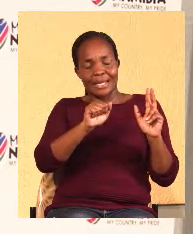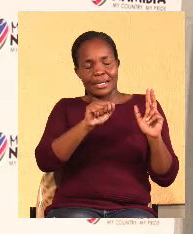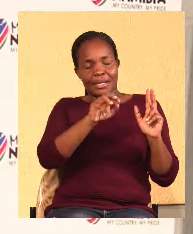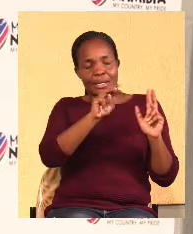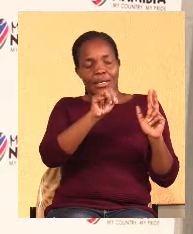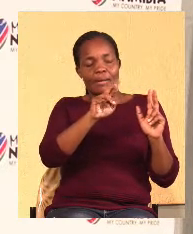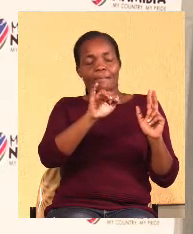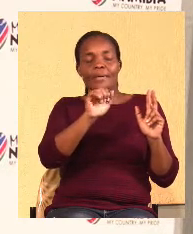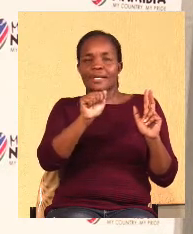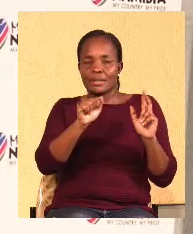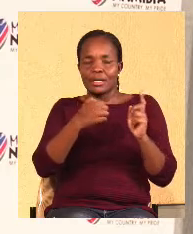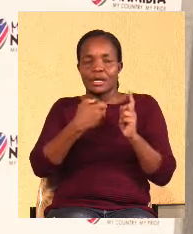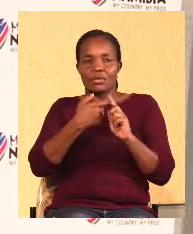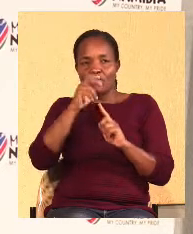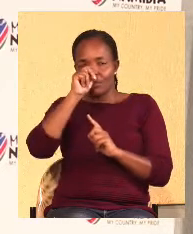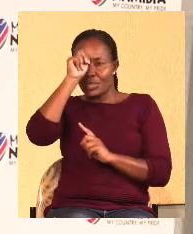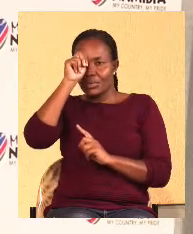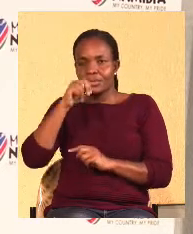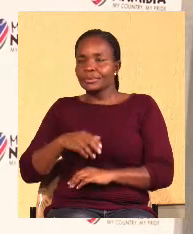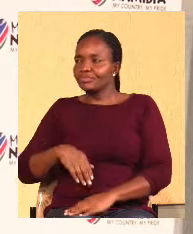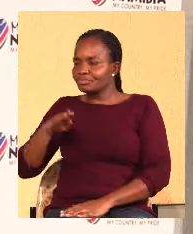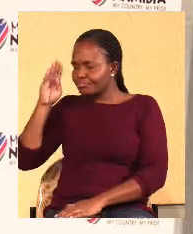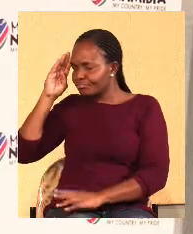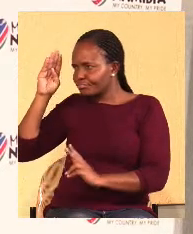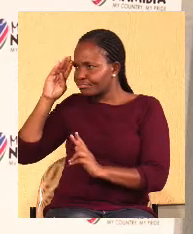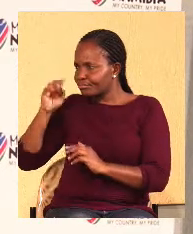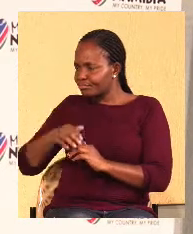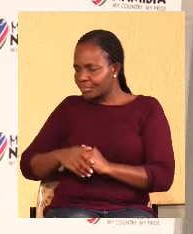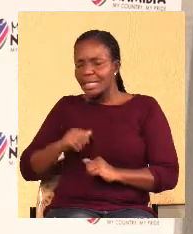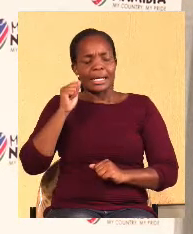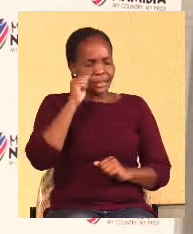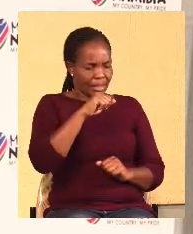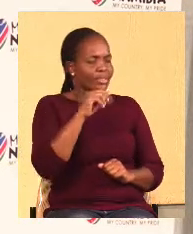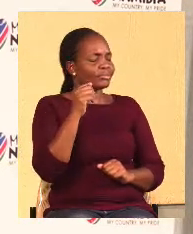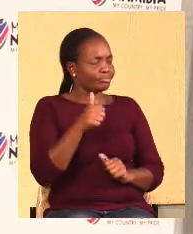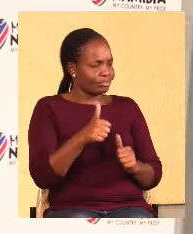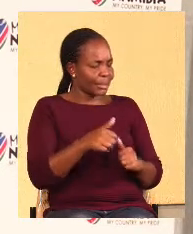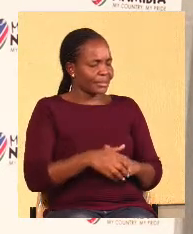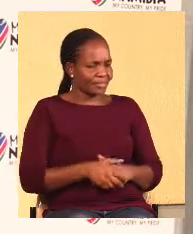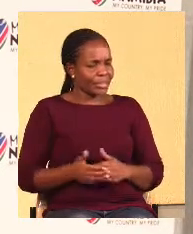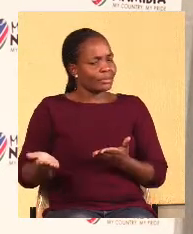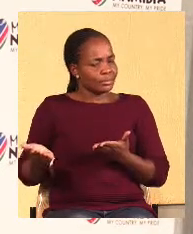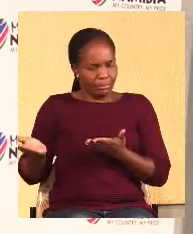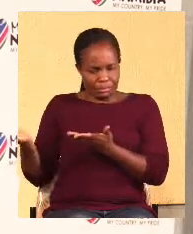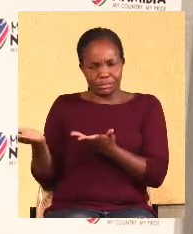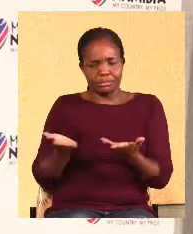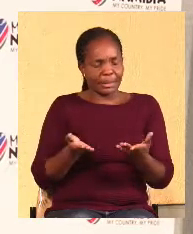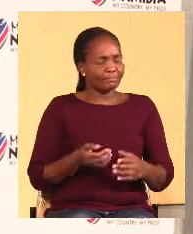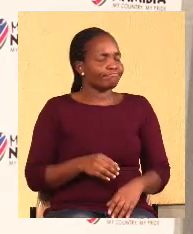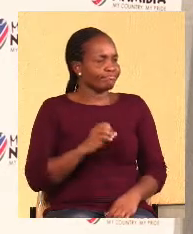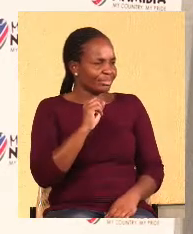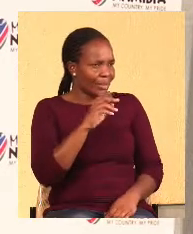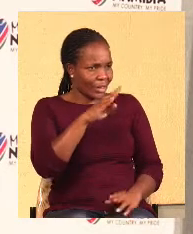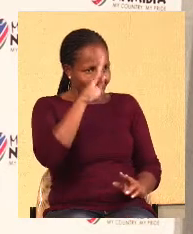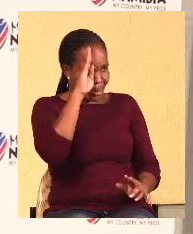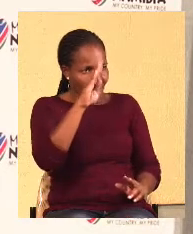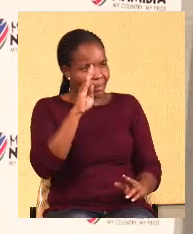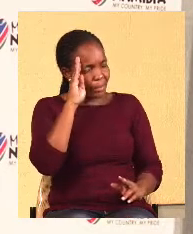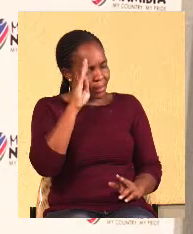to the panelists. Maria, can you hear me? Yes, I can hear you, sir. Please go ahead. Good morning to